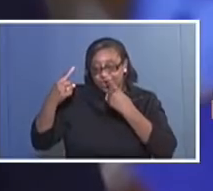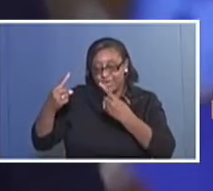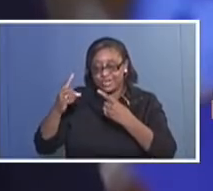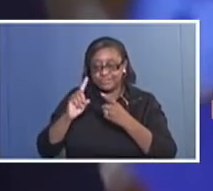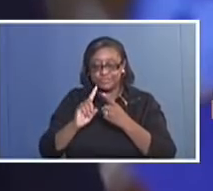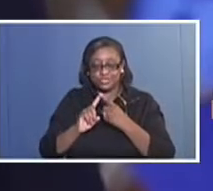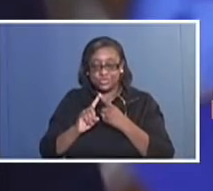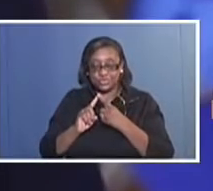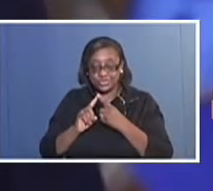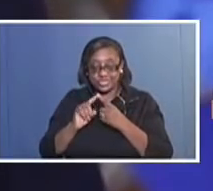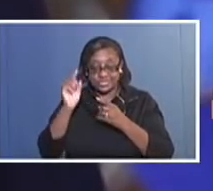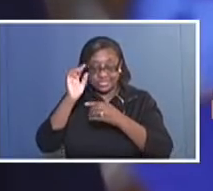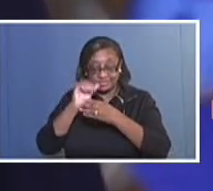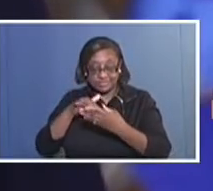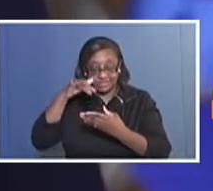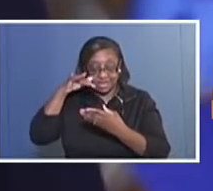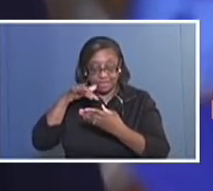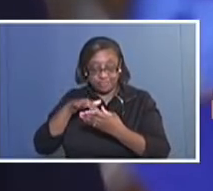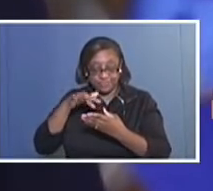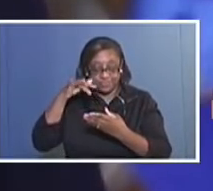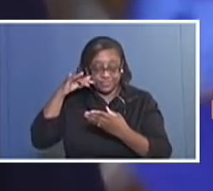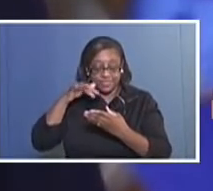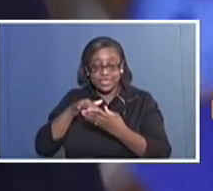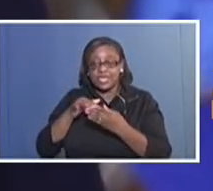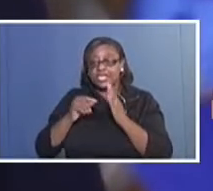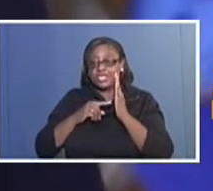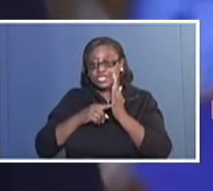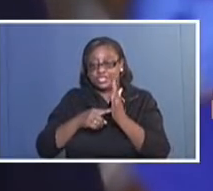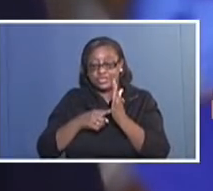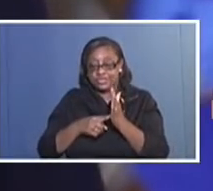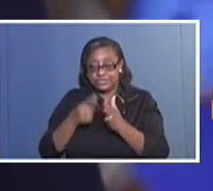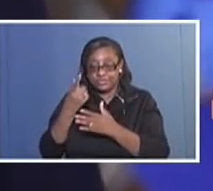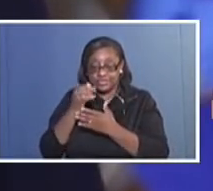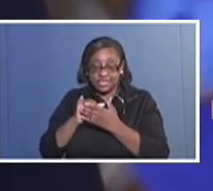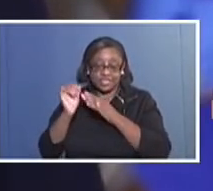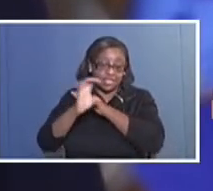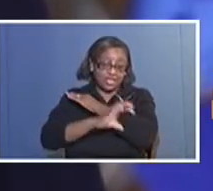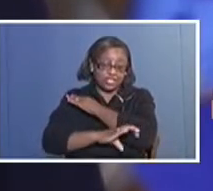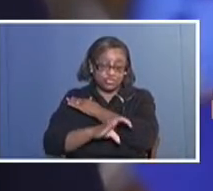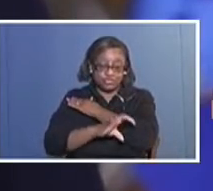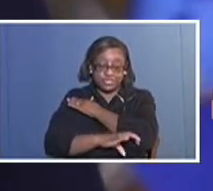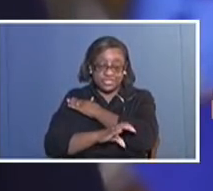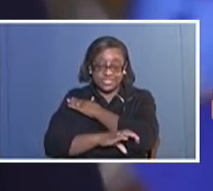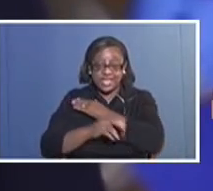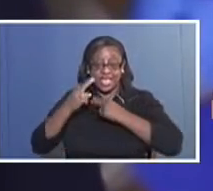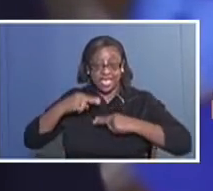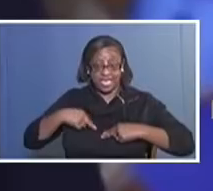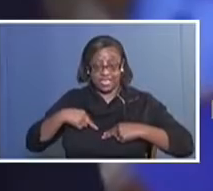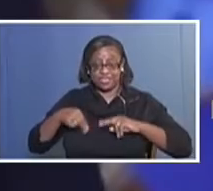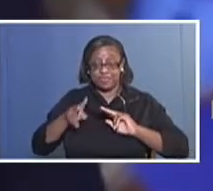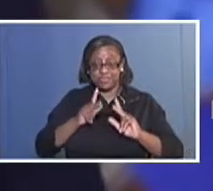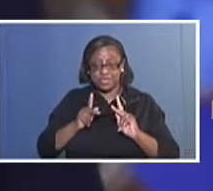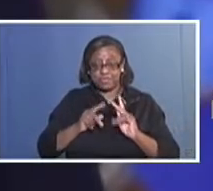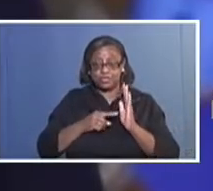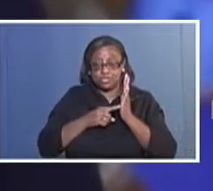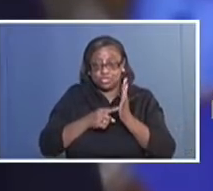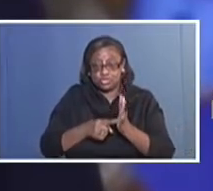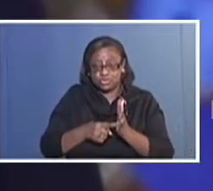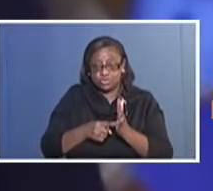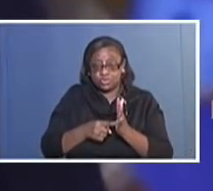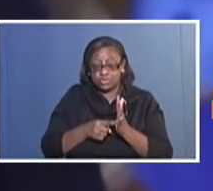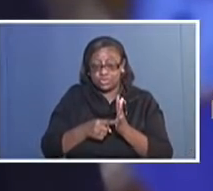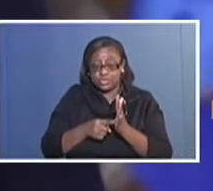Collaborative Heroes study, in 11 Latin American countries, health workers showed